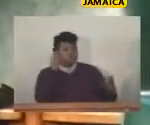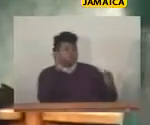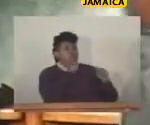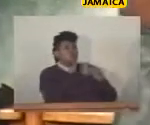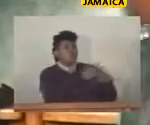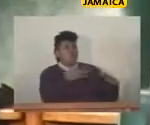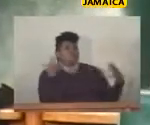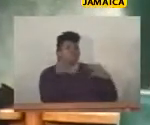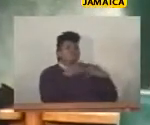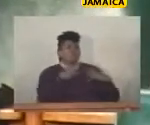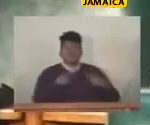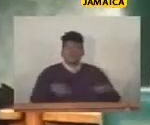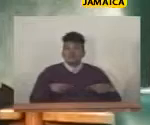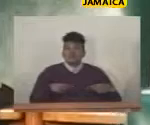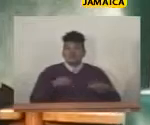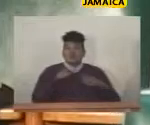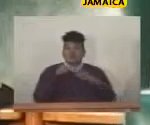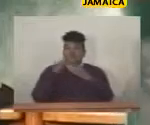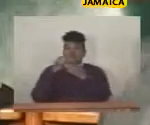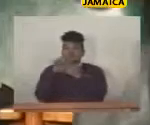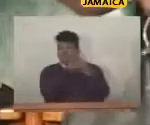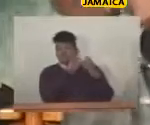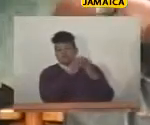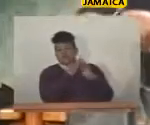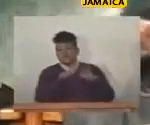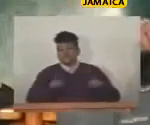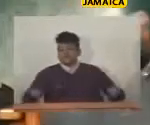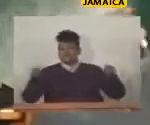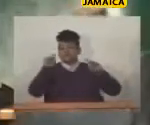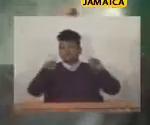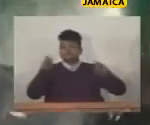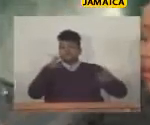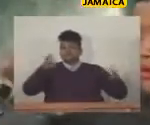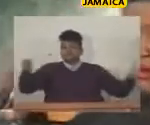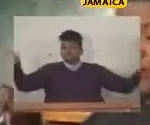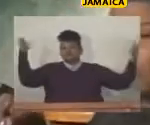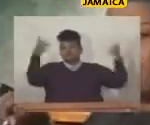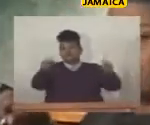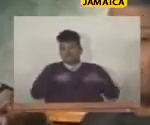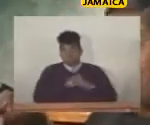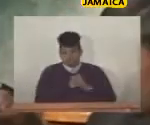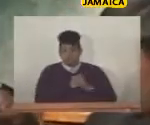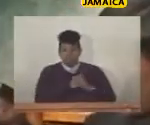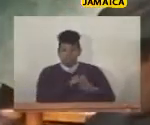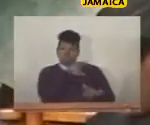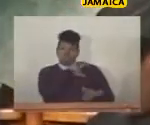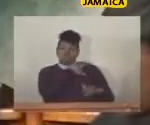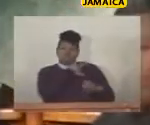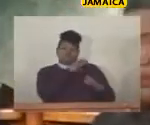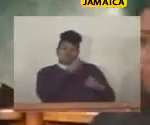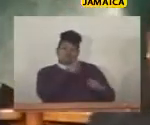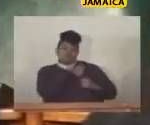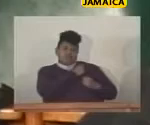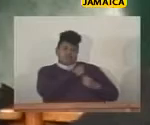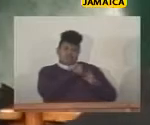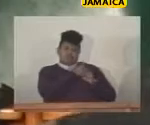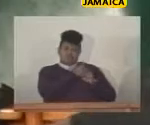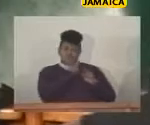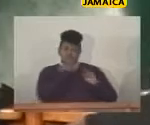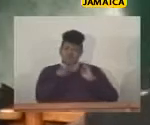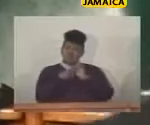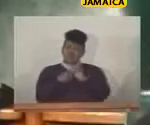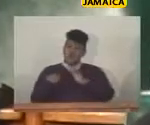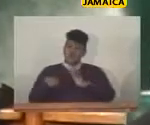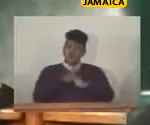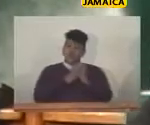and intimidation among communities. Mr. President, the security forces have demonstrated to